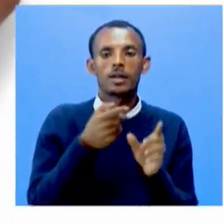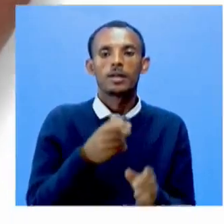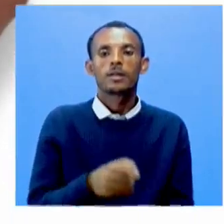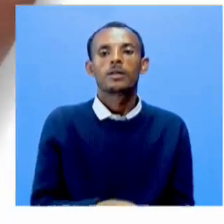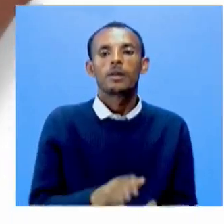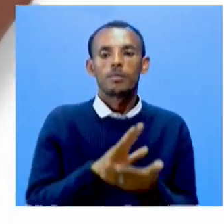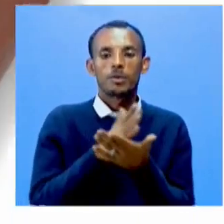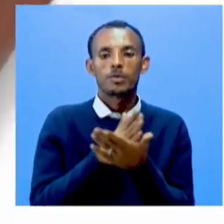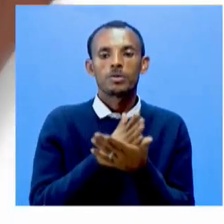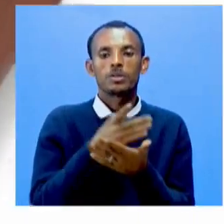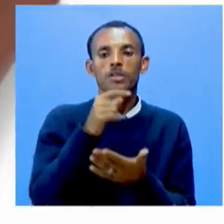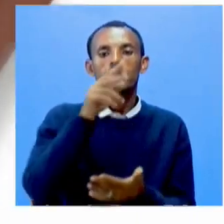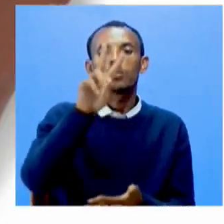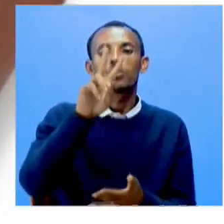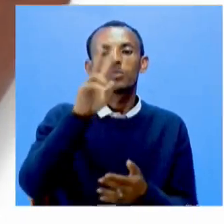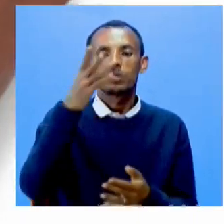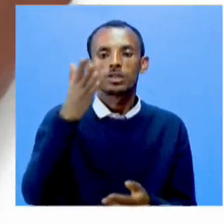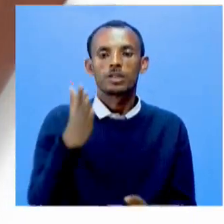the two sides.